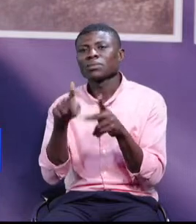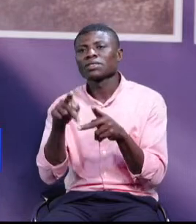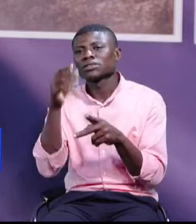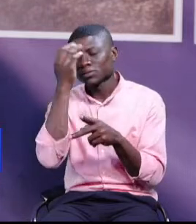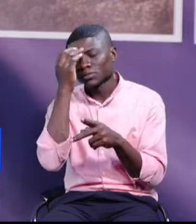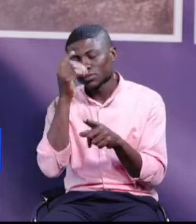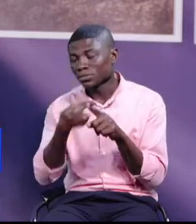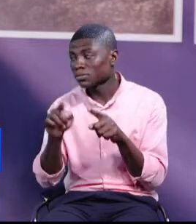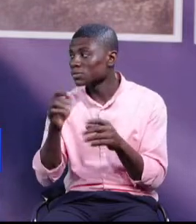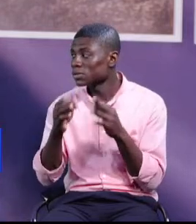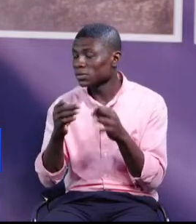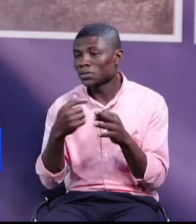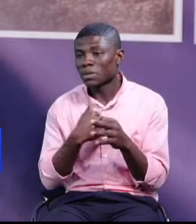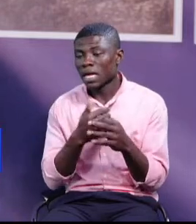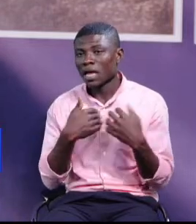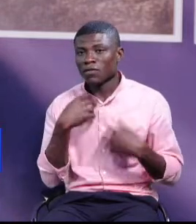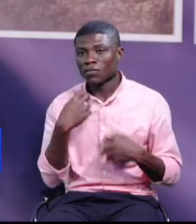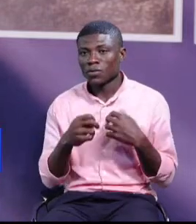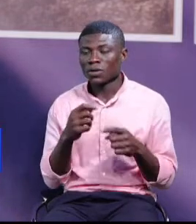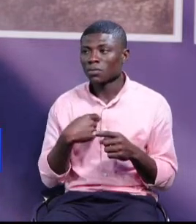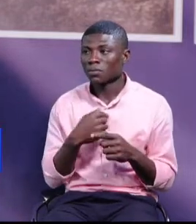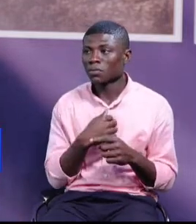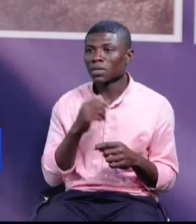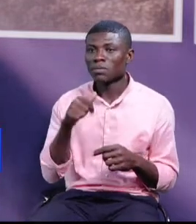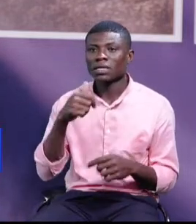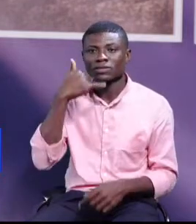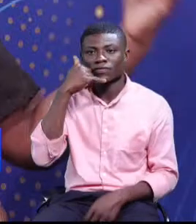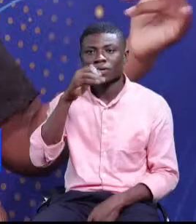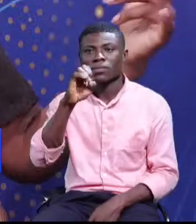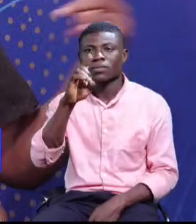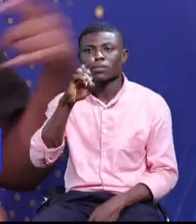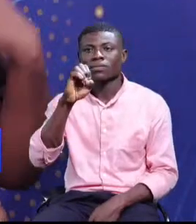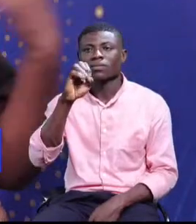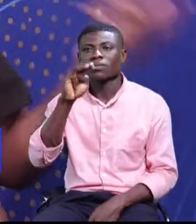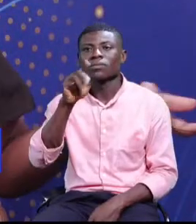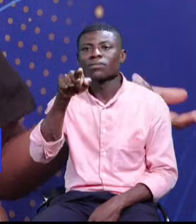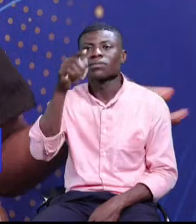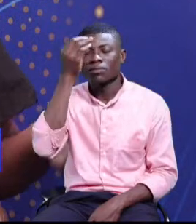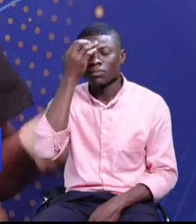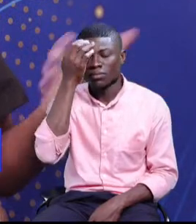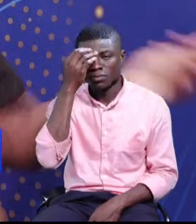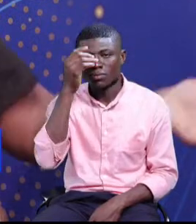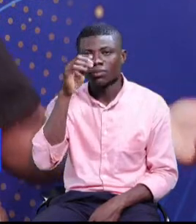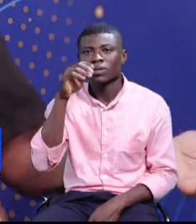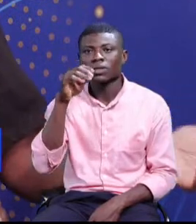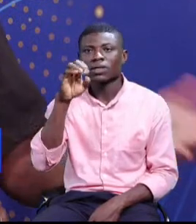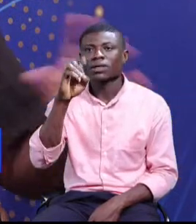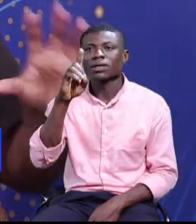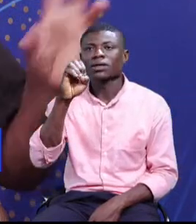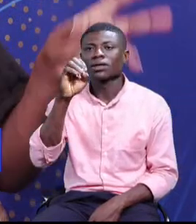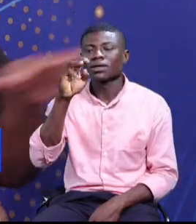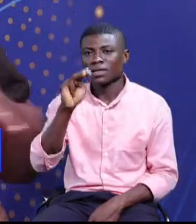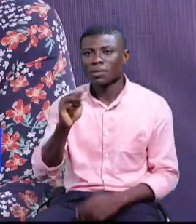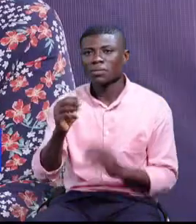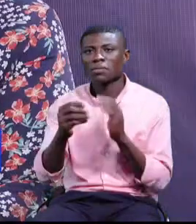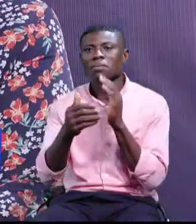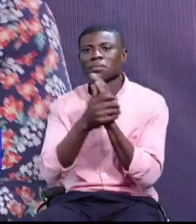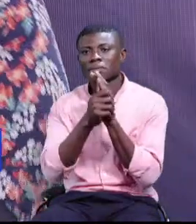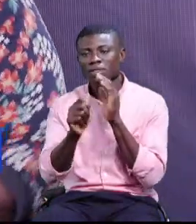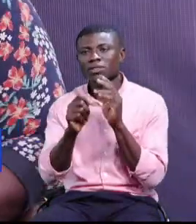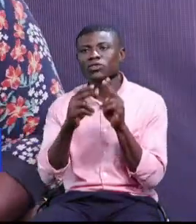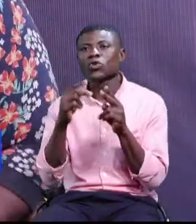there. You should know that. I might call Adam. Okay. Adam, actually, do you know? Adam is the expert. But exactly. So that's what I'm saying. It could be